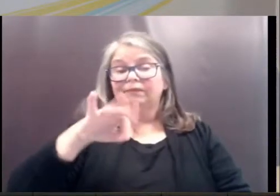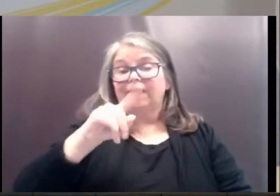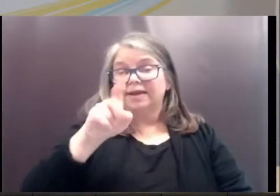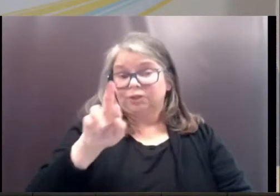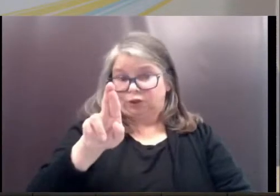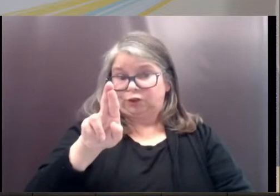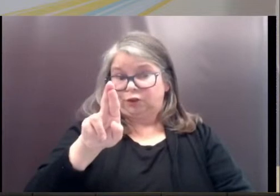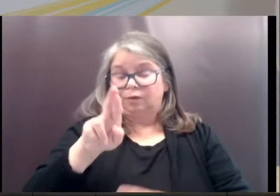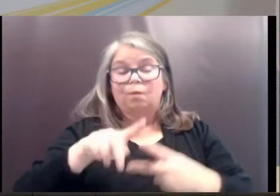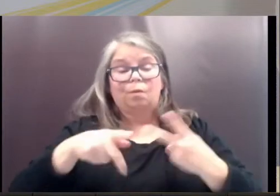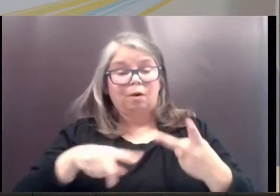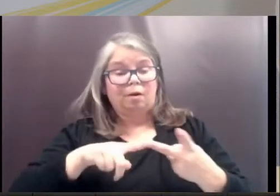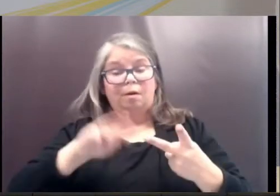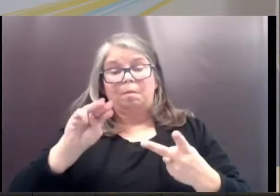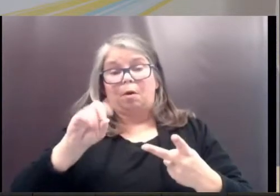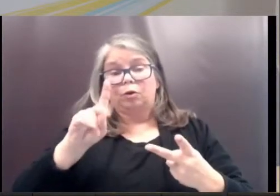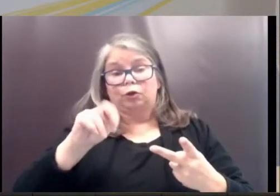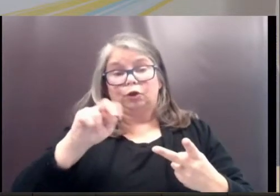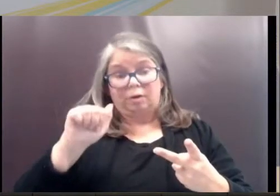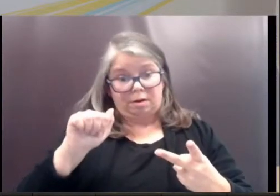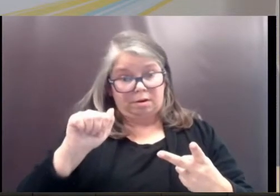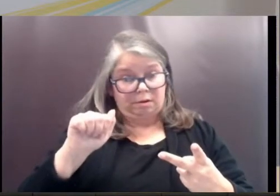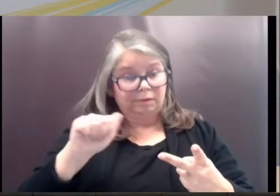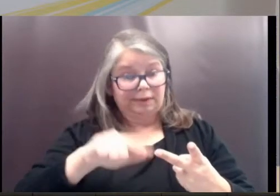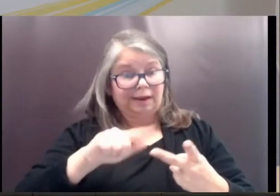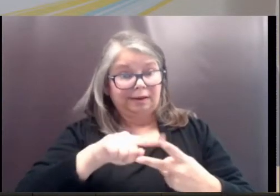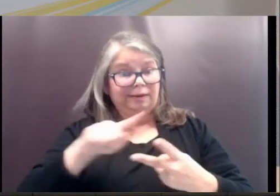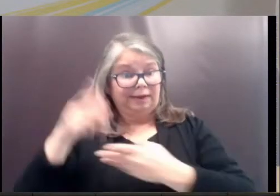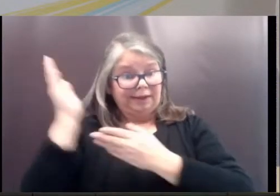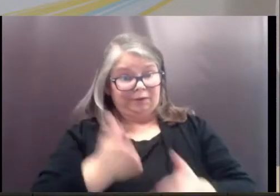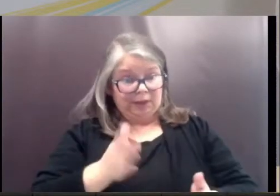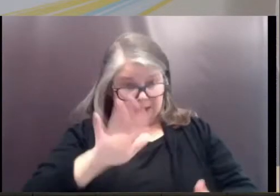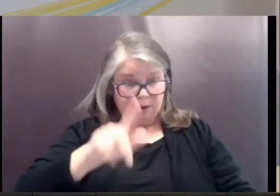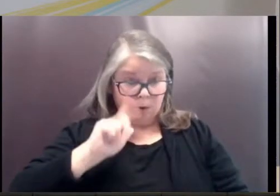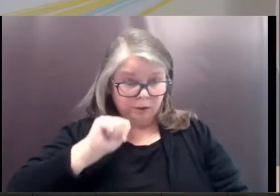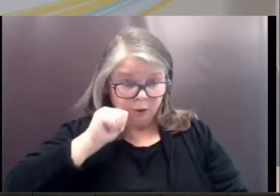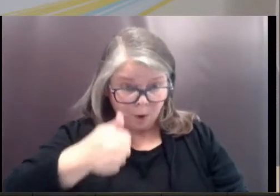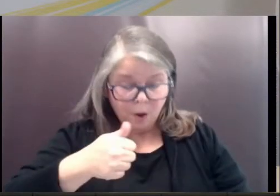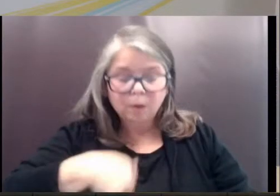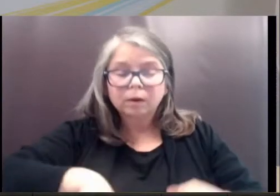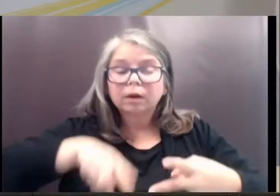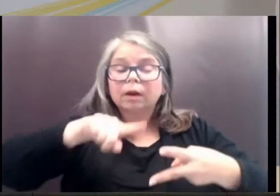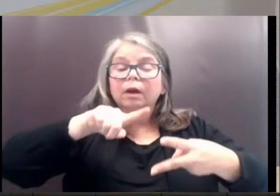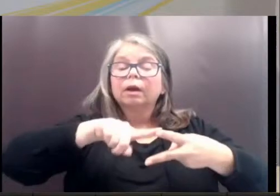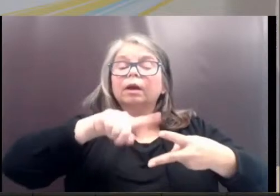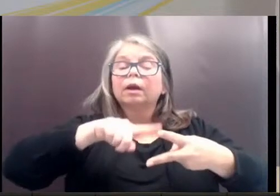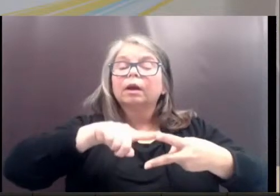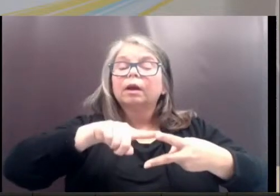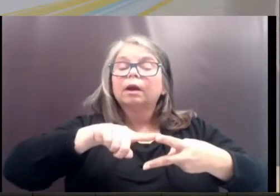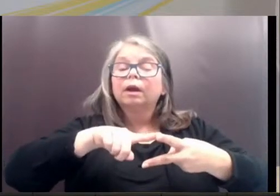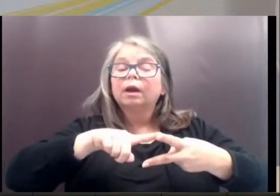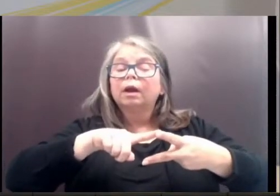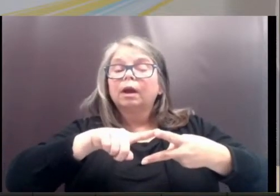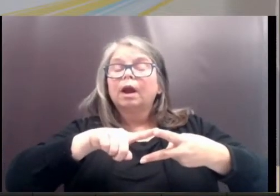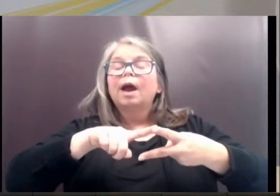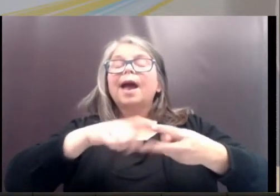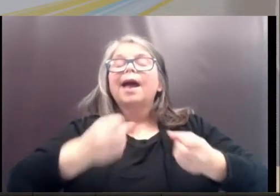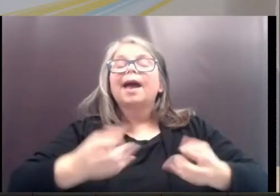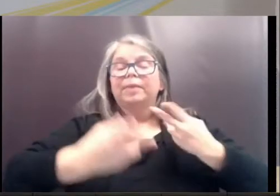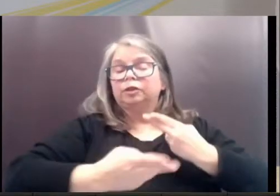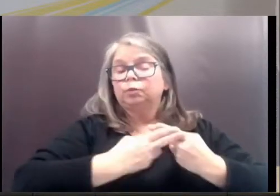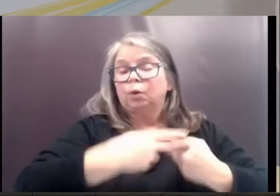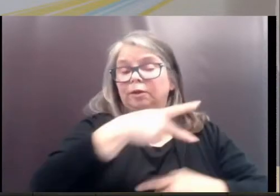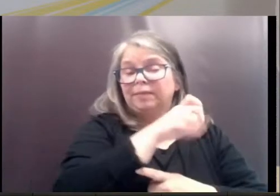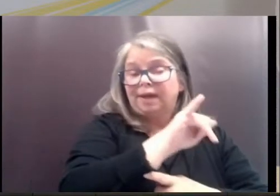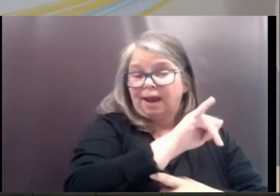tomorrow, how many doses of the Pfizer vaccine can be stored in PEI, and how many doses of the Moderna vaccine could be stored